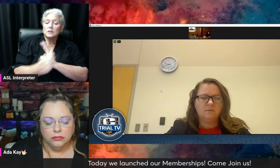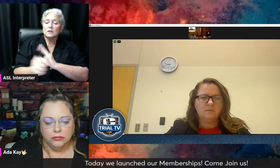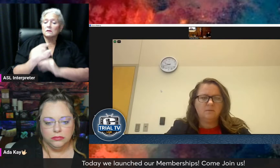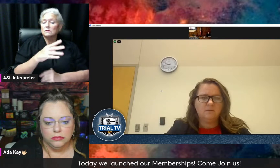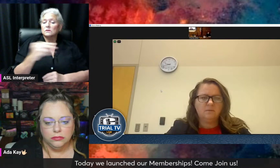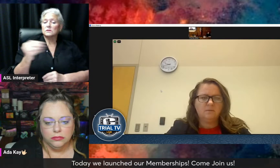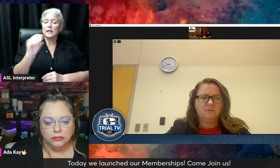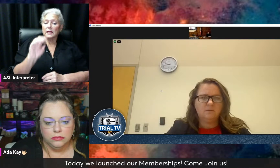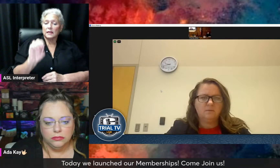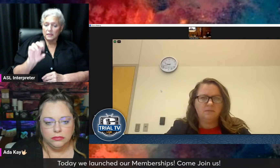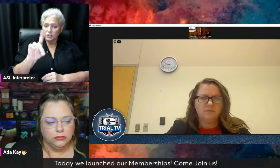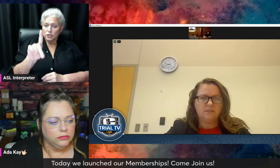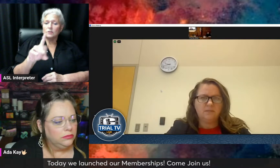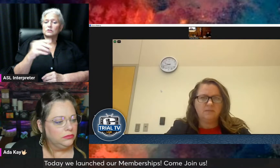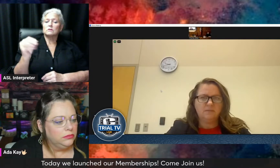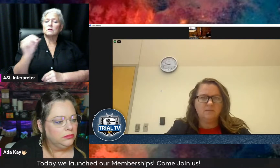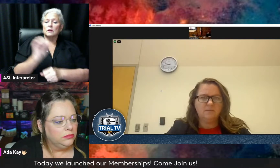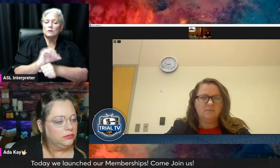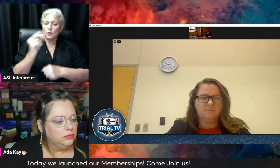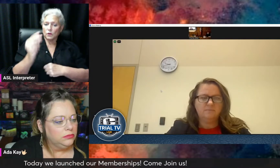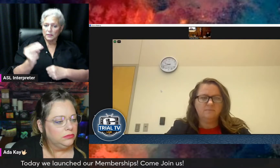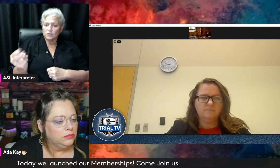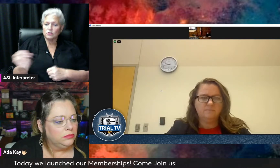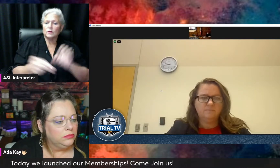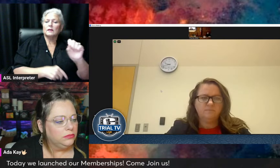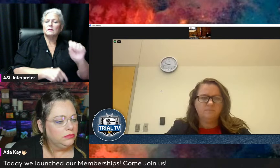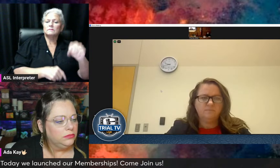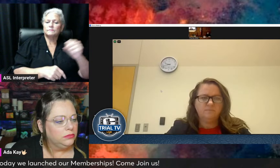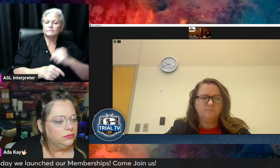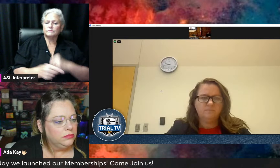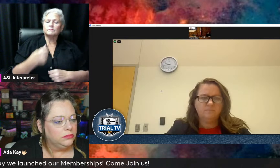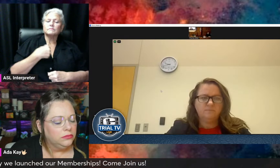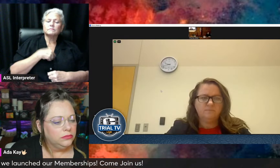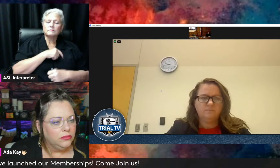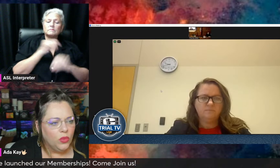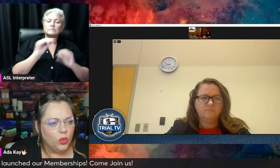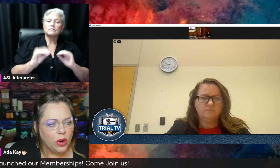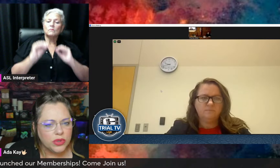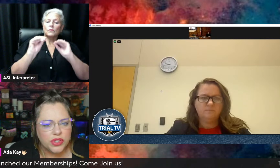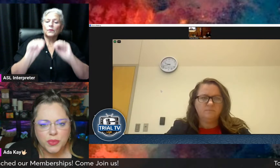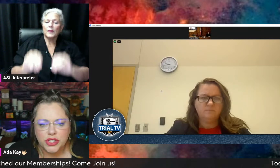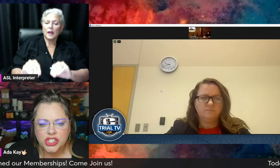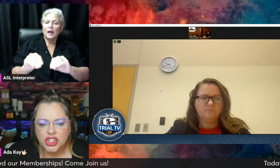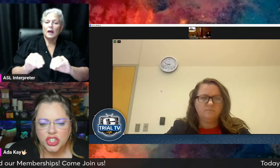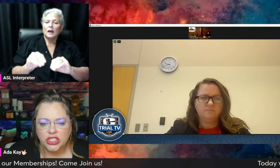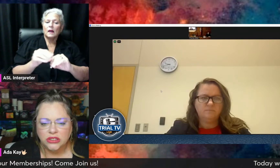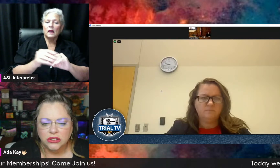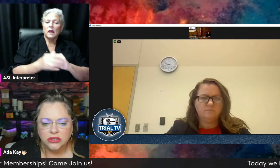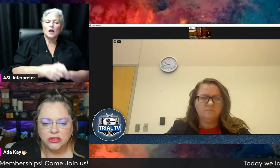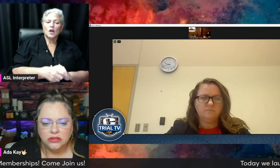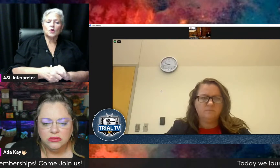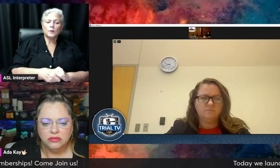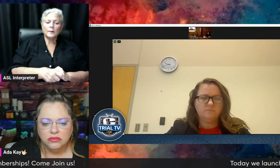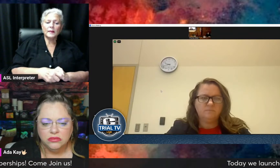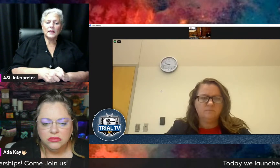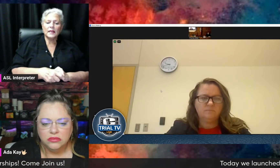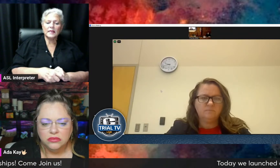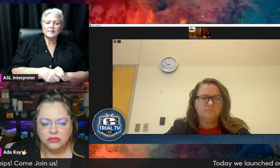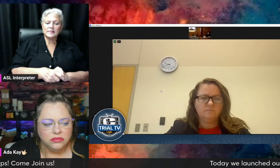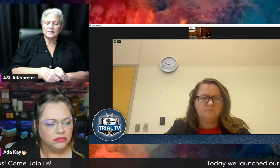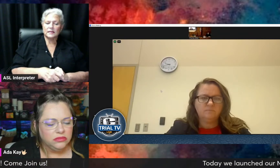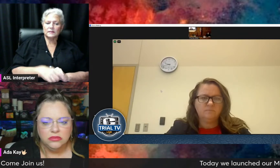and work history? Yes, it is. I would move to admit Exhibit 30, Your Honor, by agreement. What was her position? Any objection? No, Your